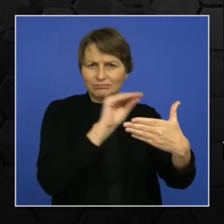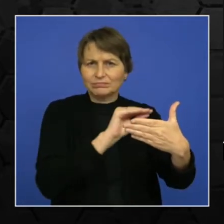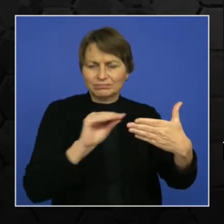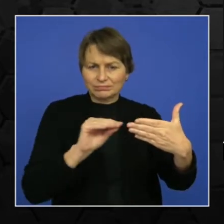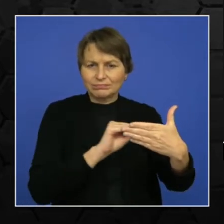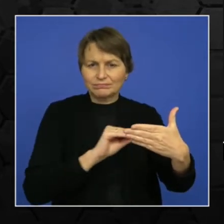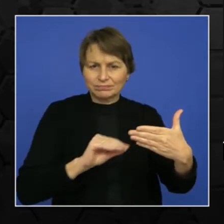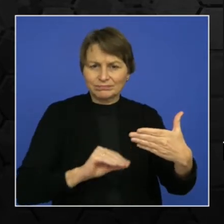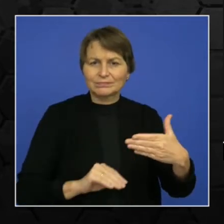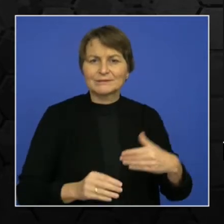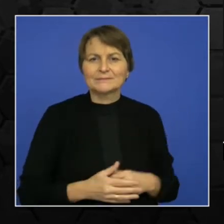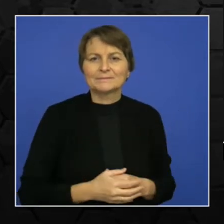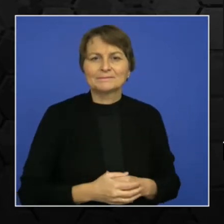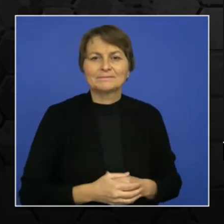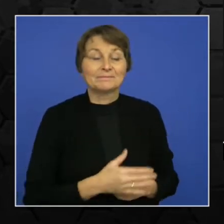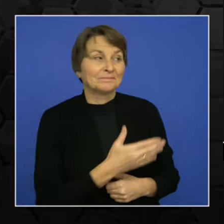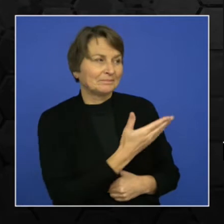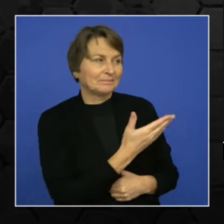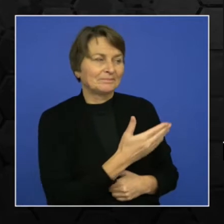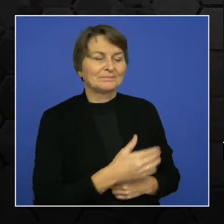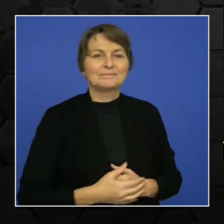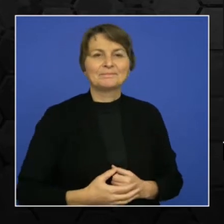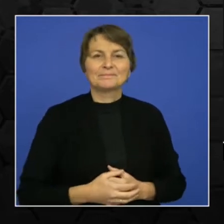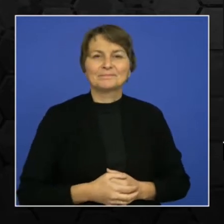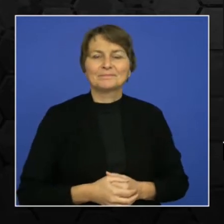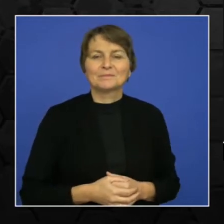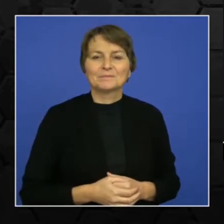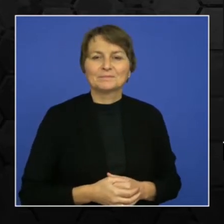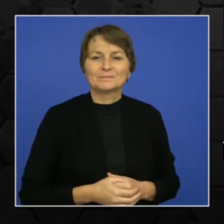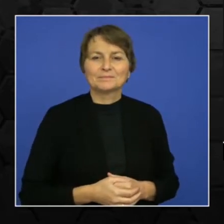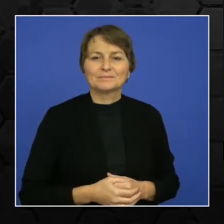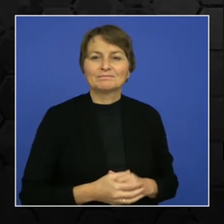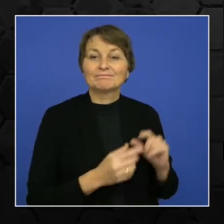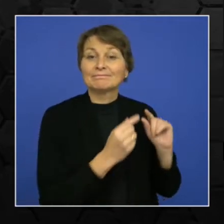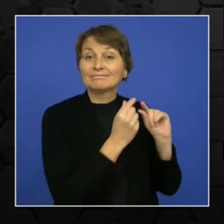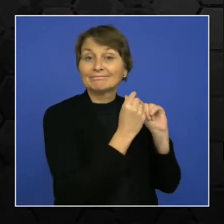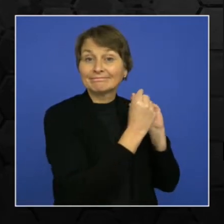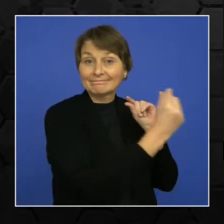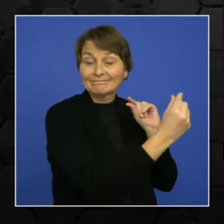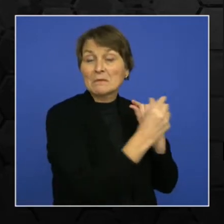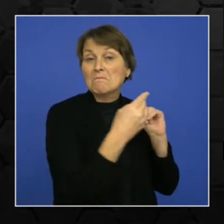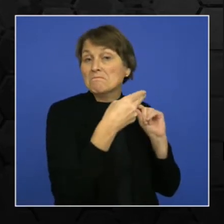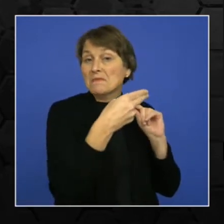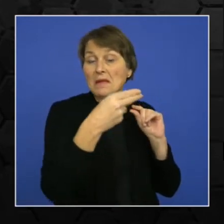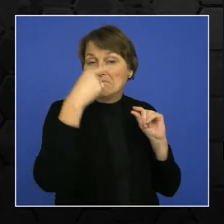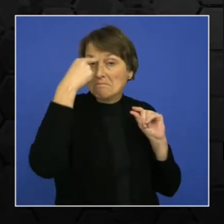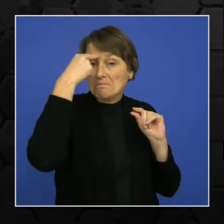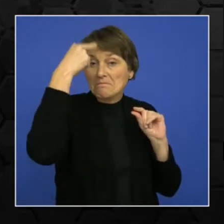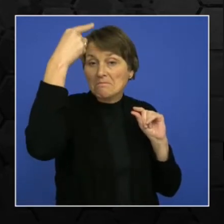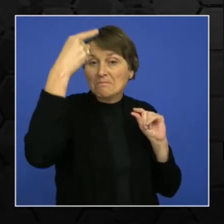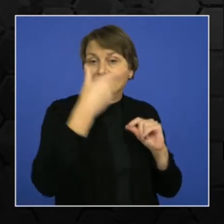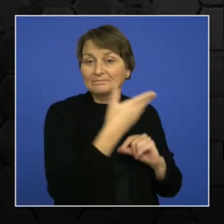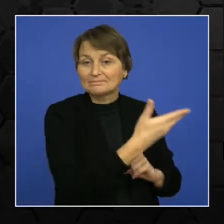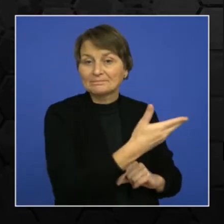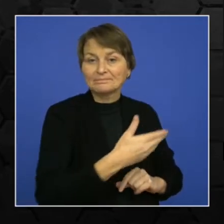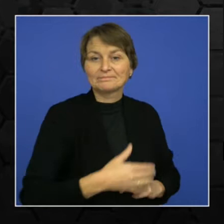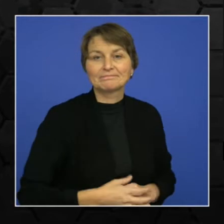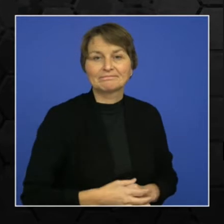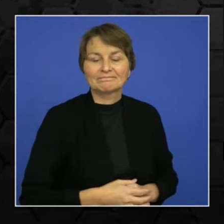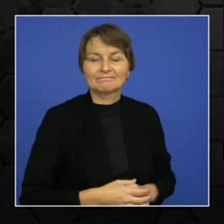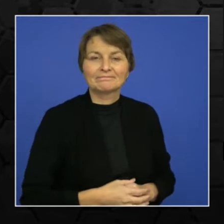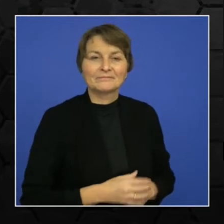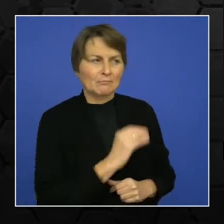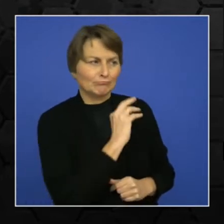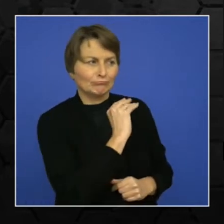and other information from the user. So in this new scenario, I'll give a name like, let's say, paramedic bot, and give a suitable description.